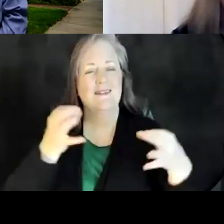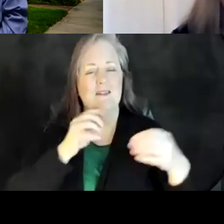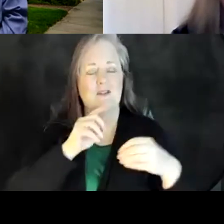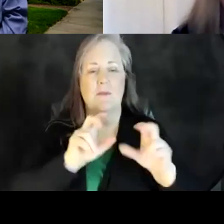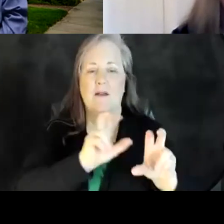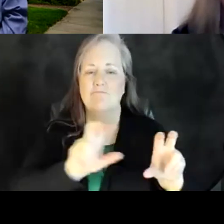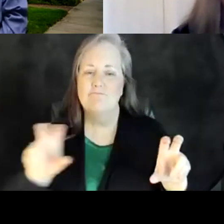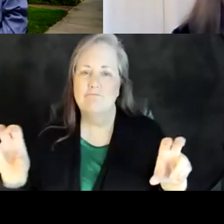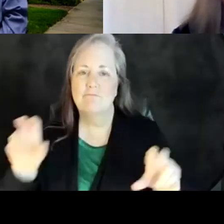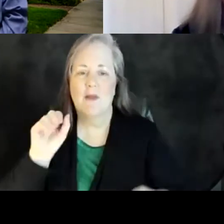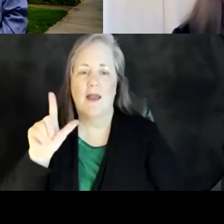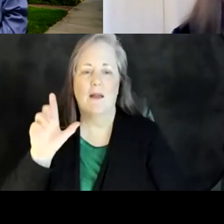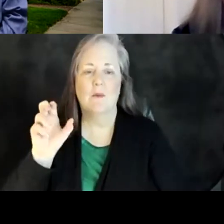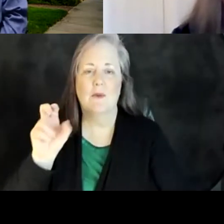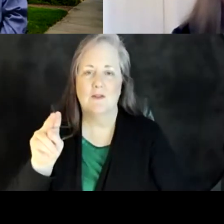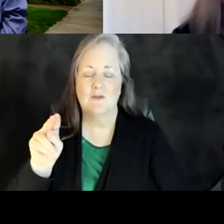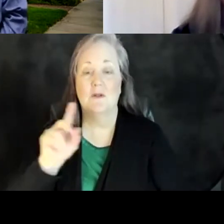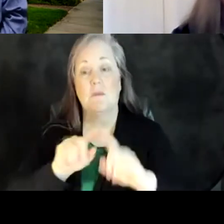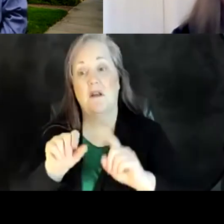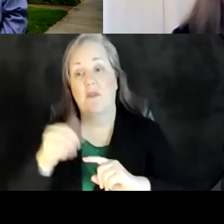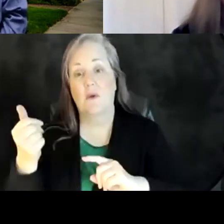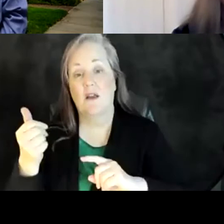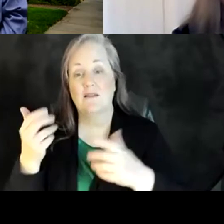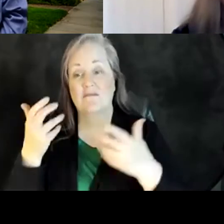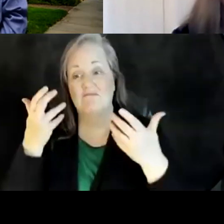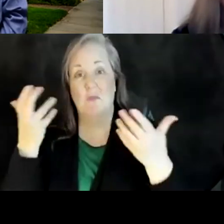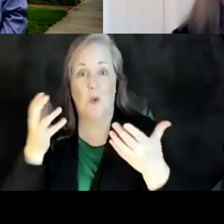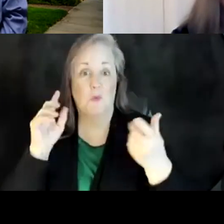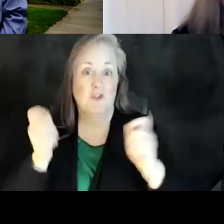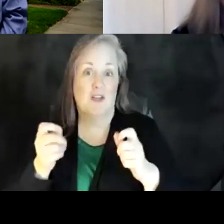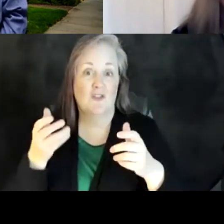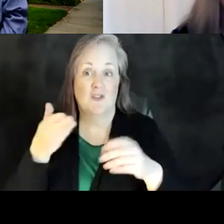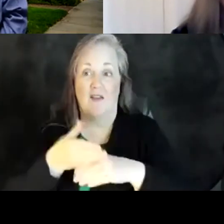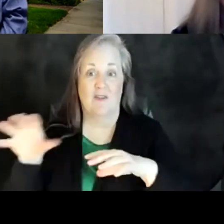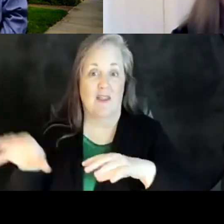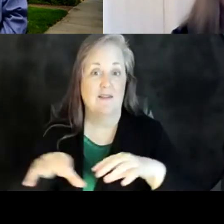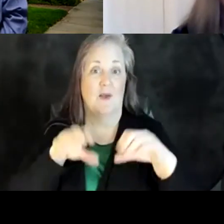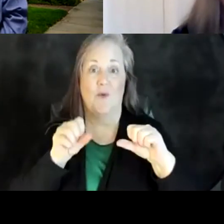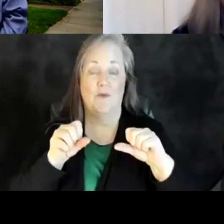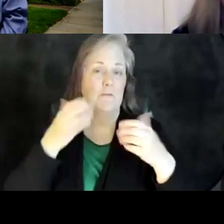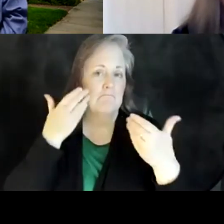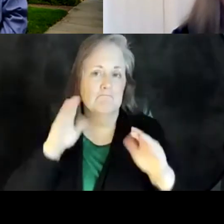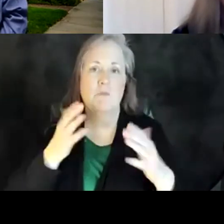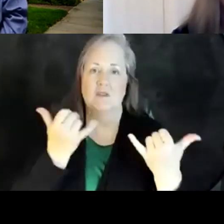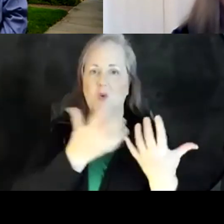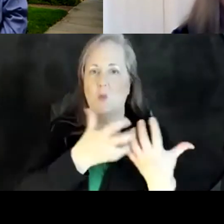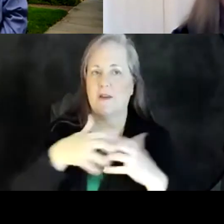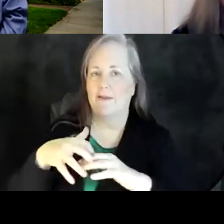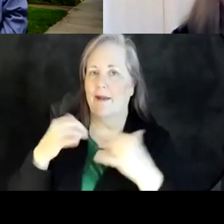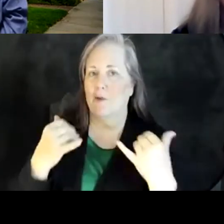allocation, but otherwise, what else is going to change once they take over is still being worked out.